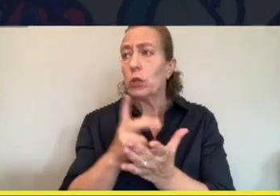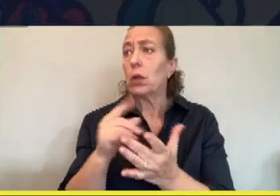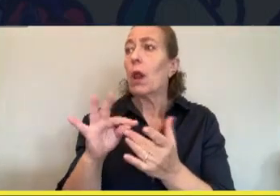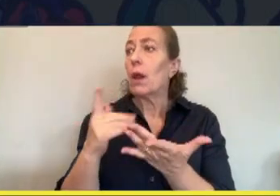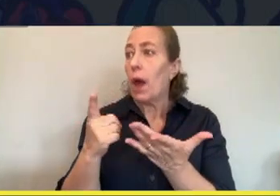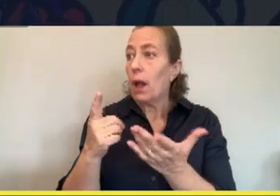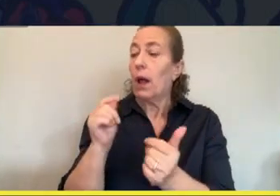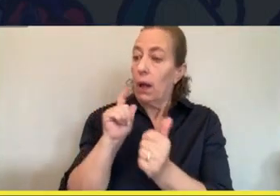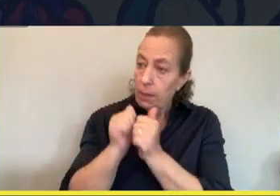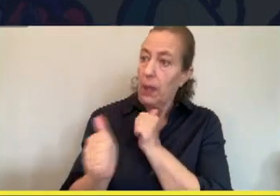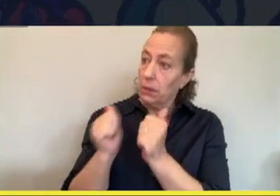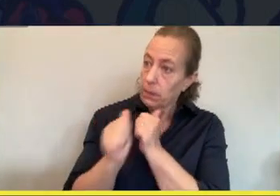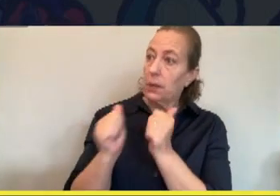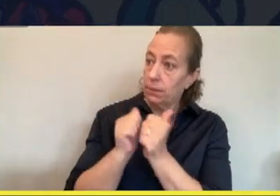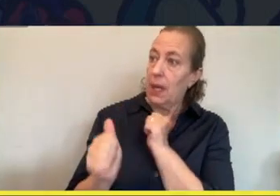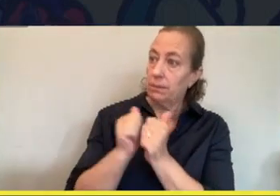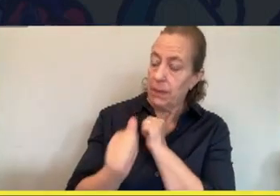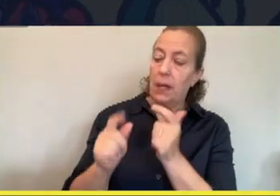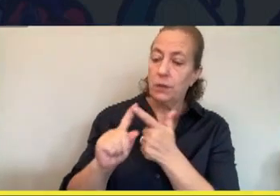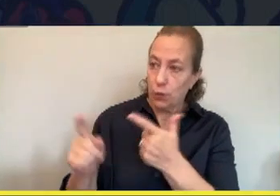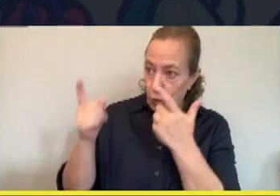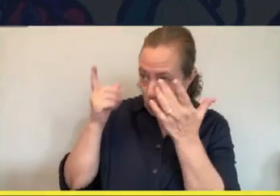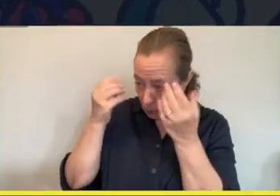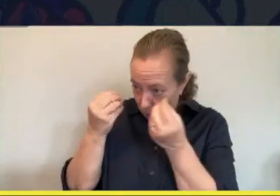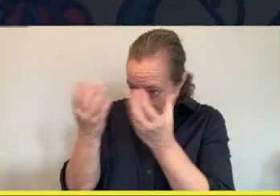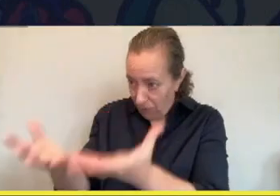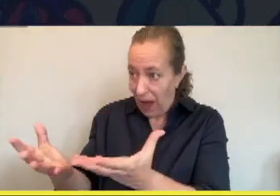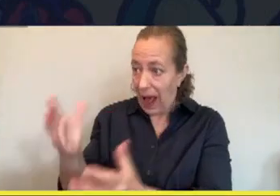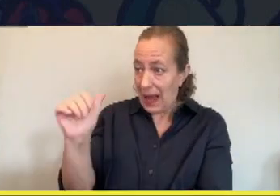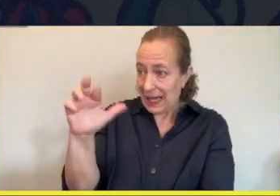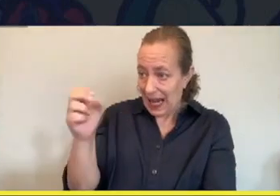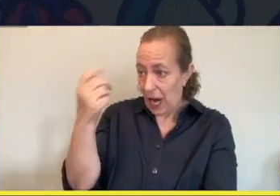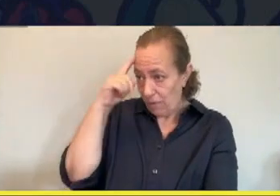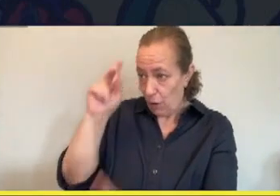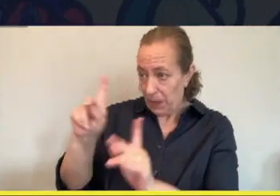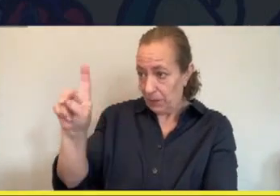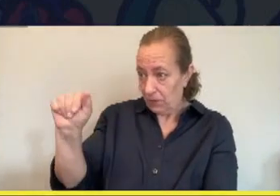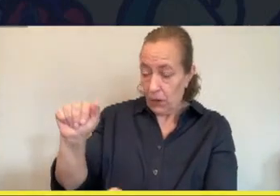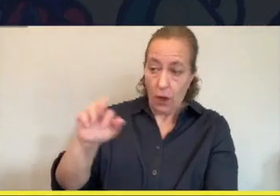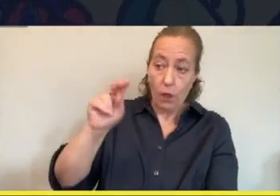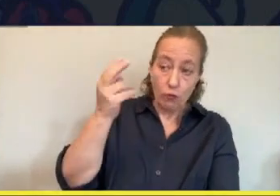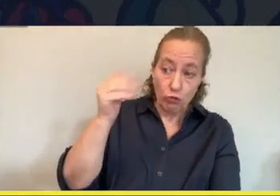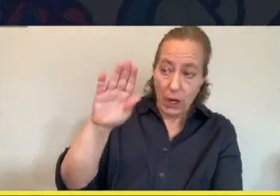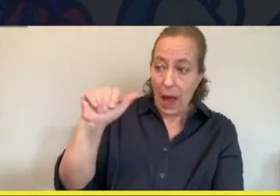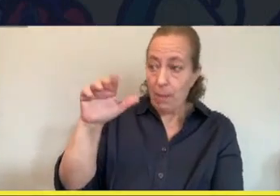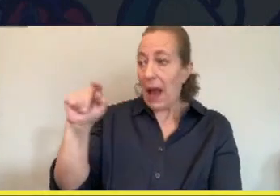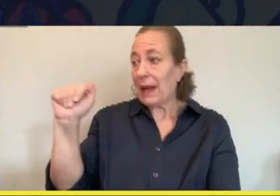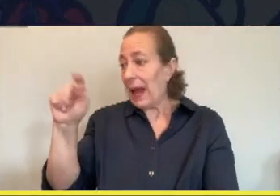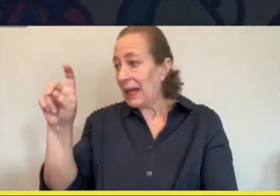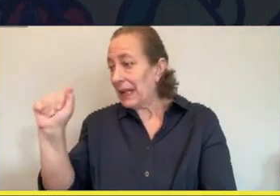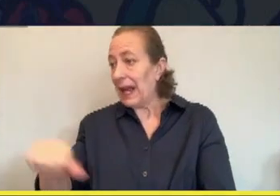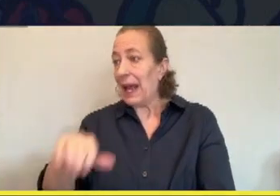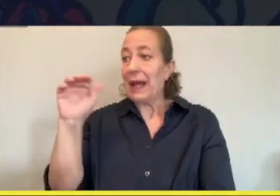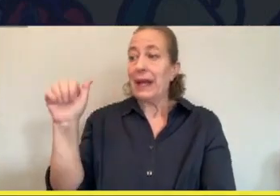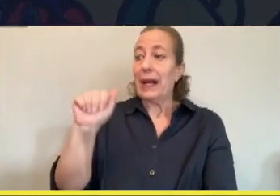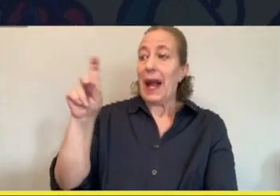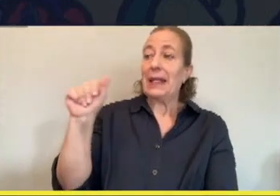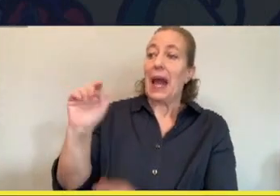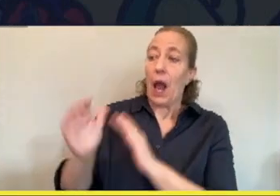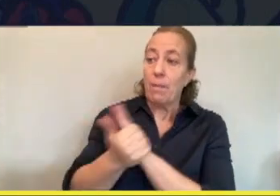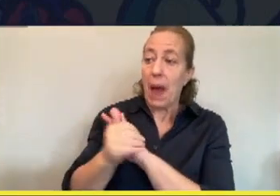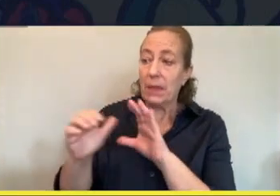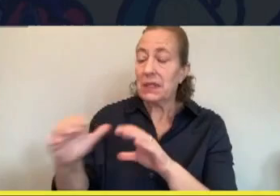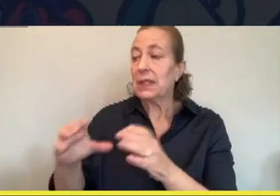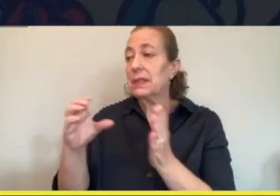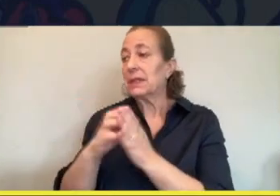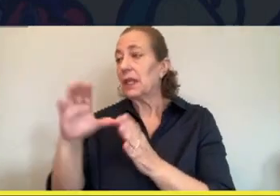provide care and access to care for people with disabilities, from the Rehabilitation Act to the ADA, to the ADA Amendments Act, to Section 1557 of